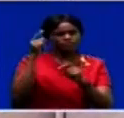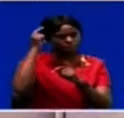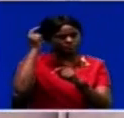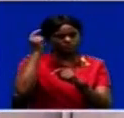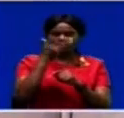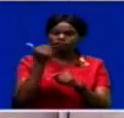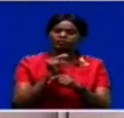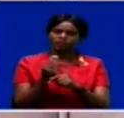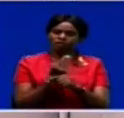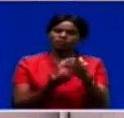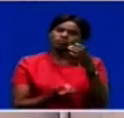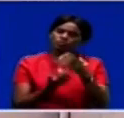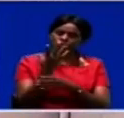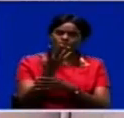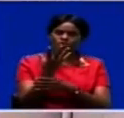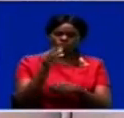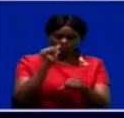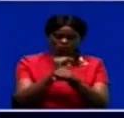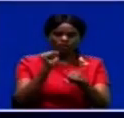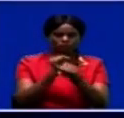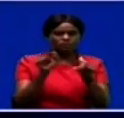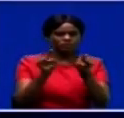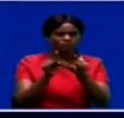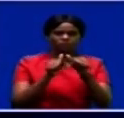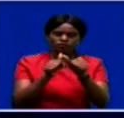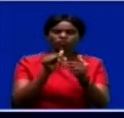human, work within the norms of the law.